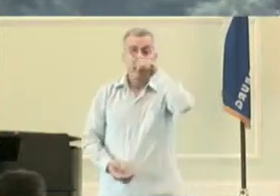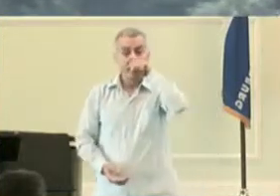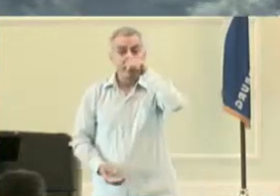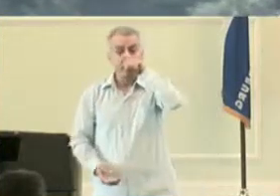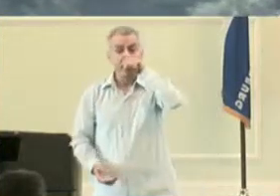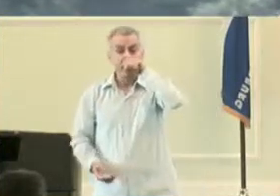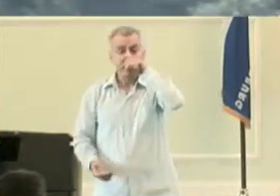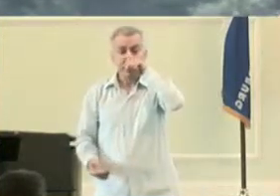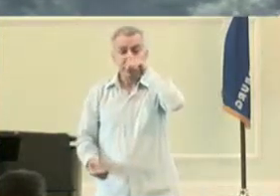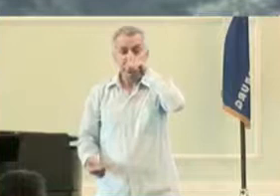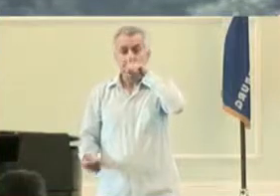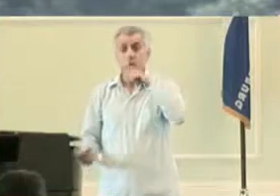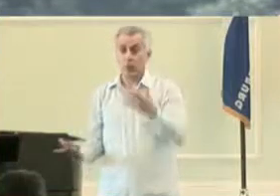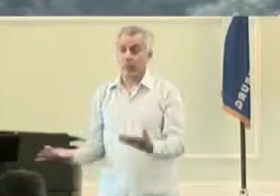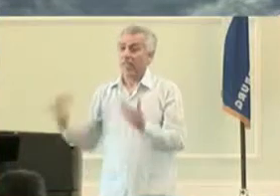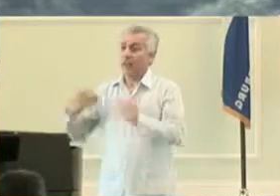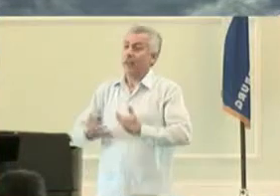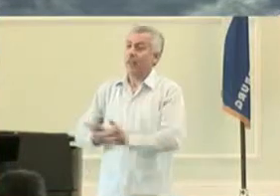their young in their back